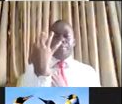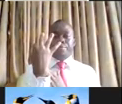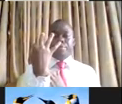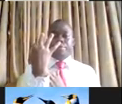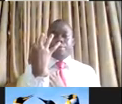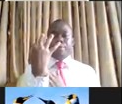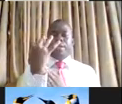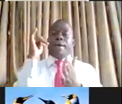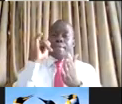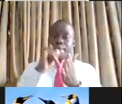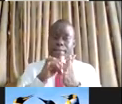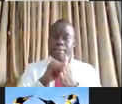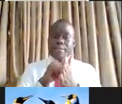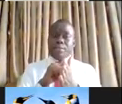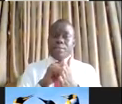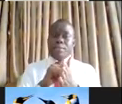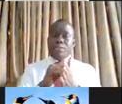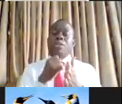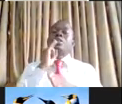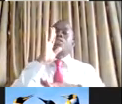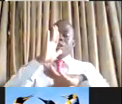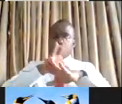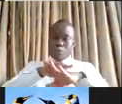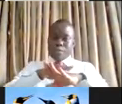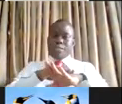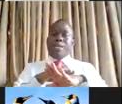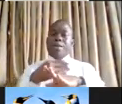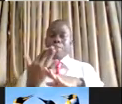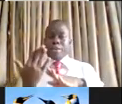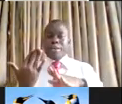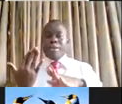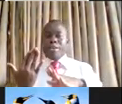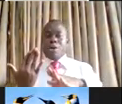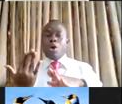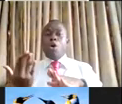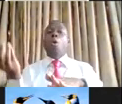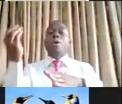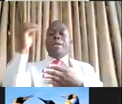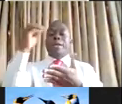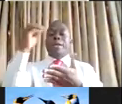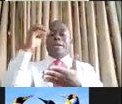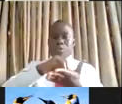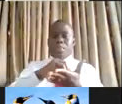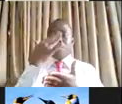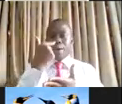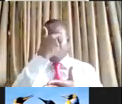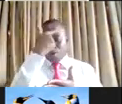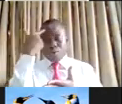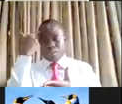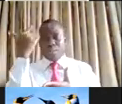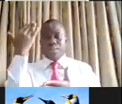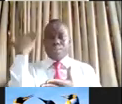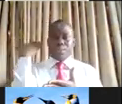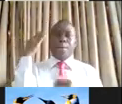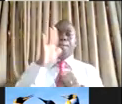can emphatically say it's a good addition to the criteria, because in the past, many of you have heard